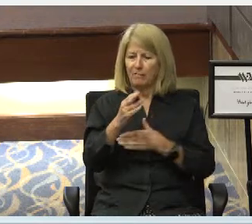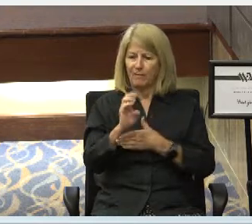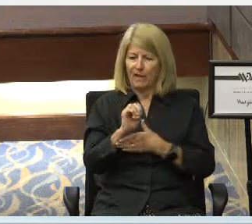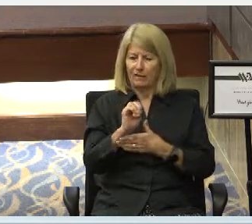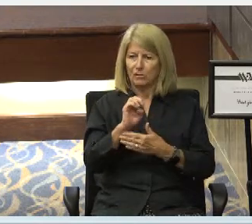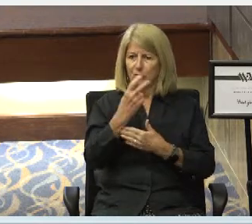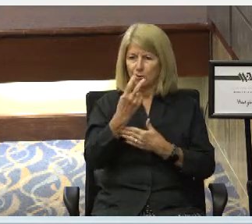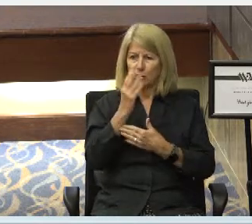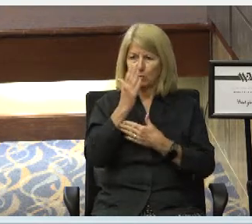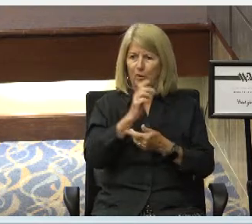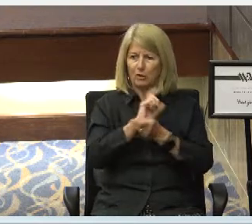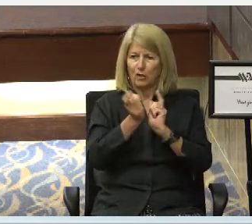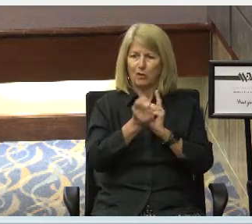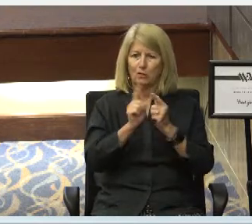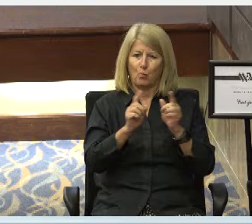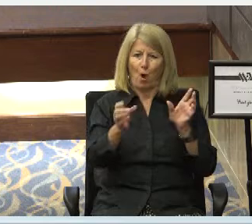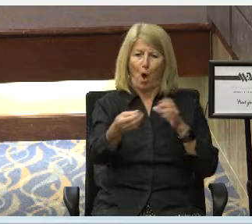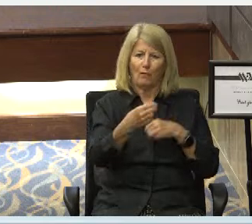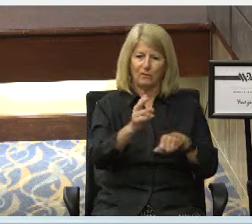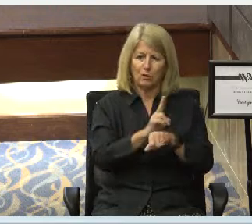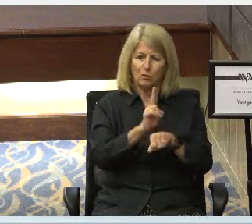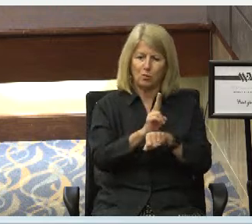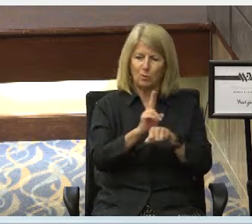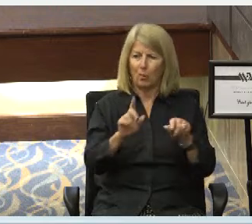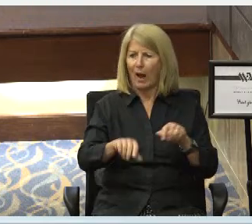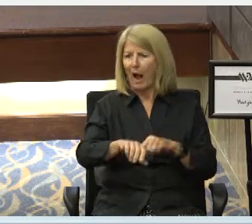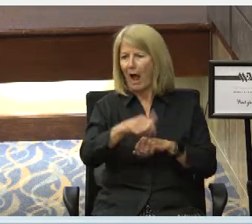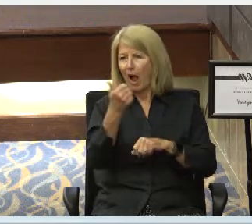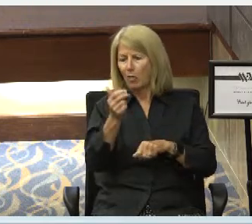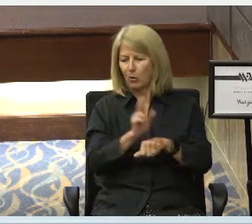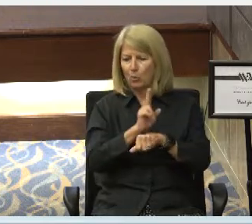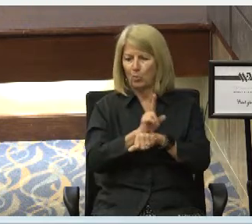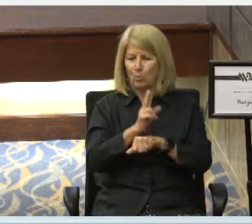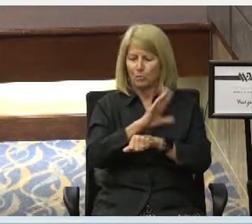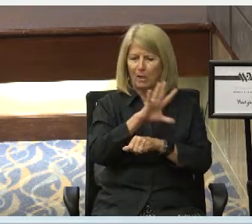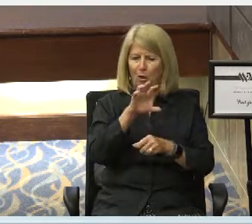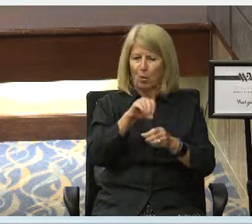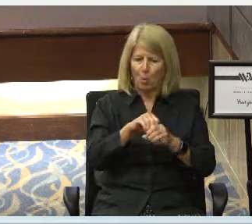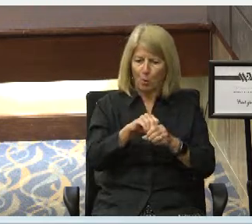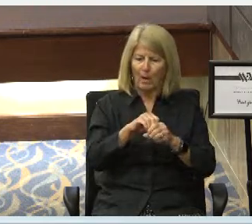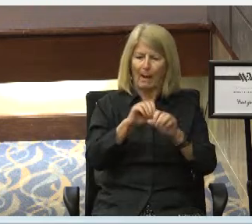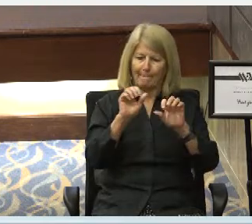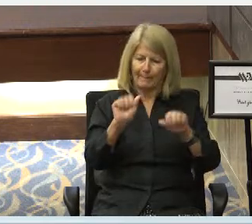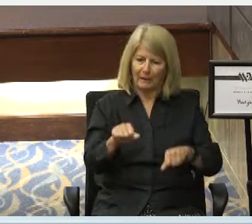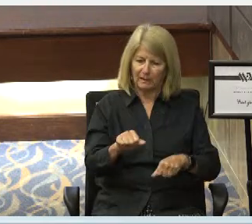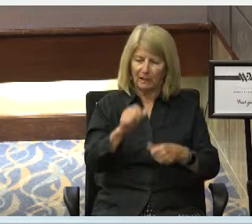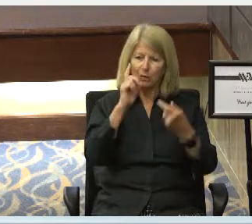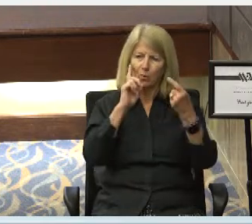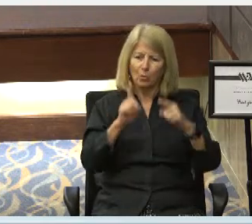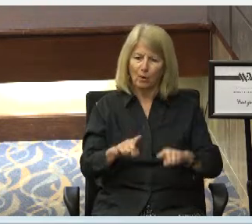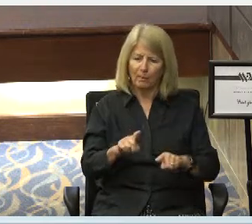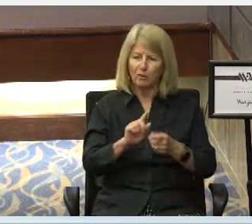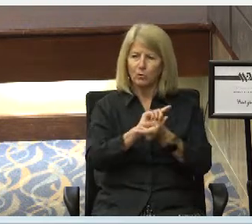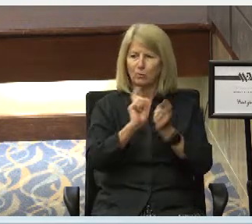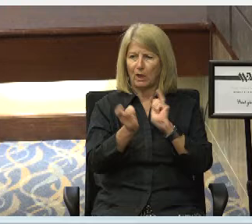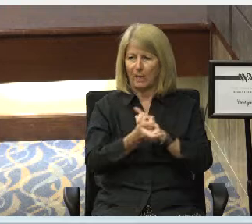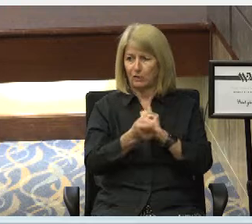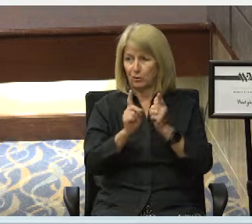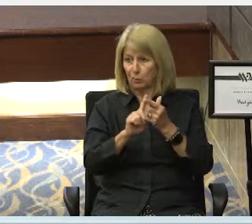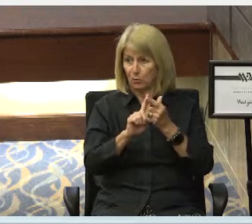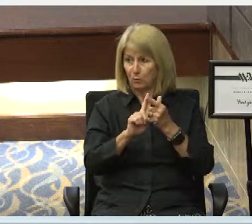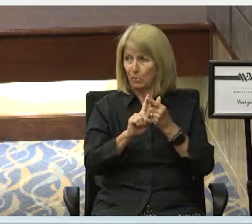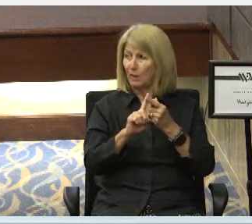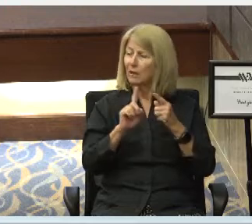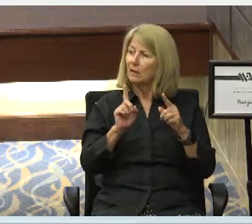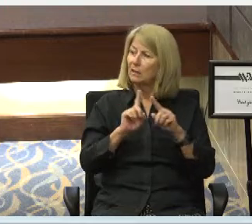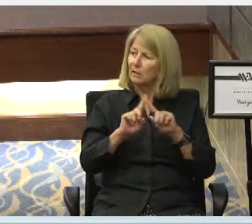to an office use or some other type of use. So we've built in the ability in the agreement to switch this over to a different use